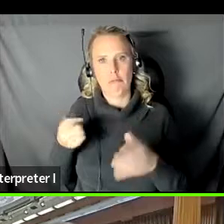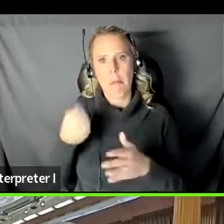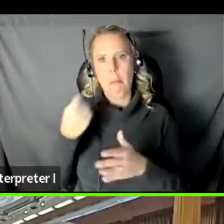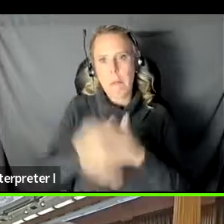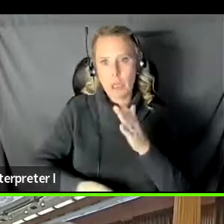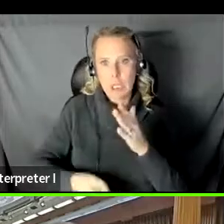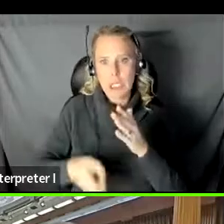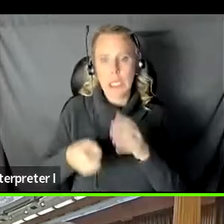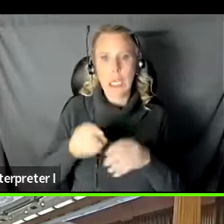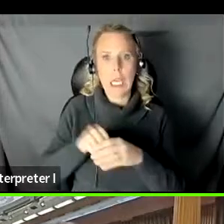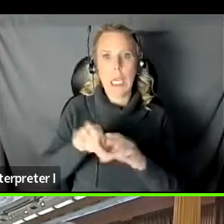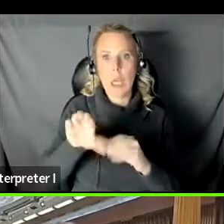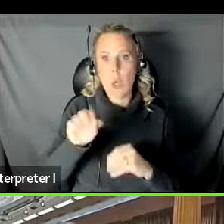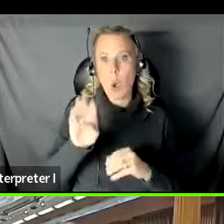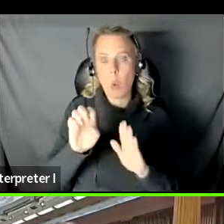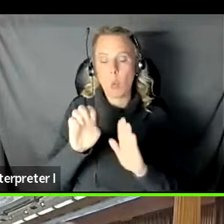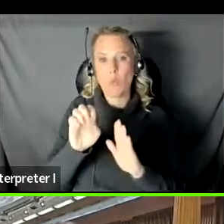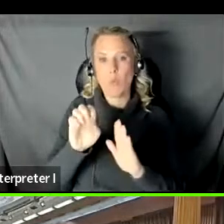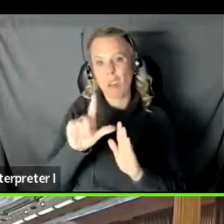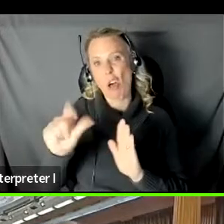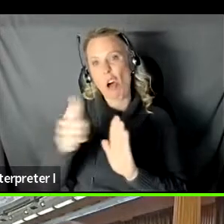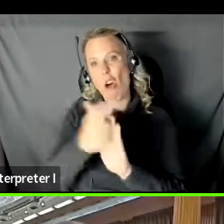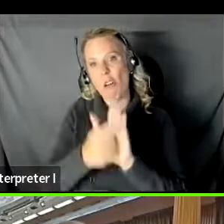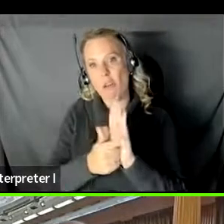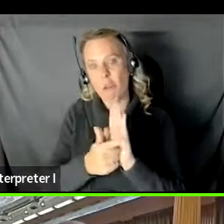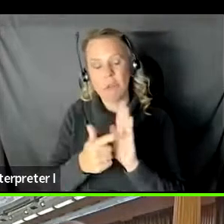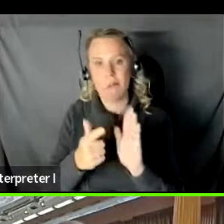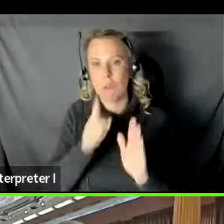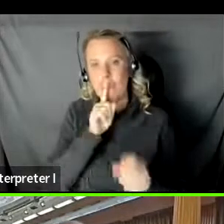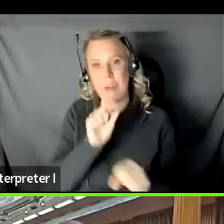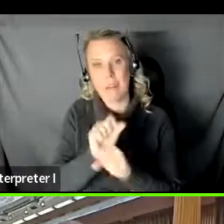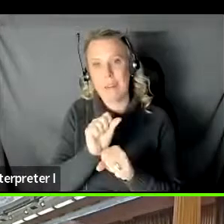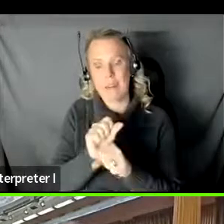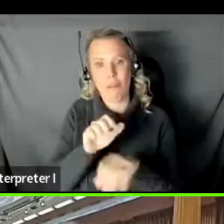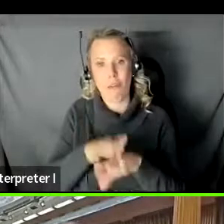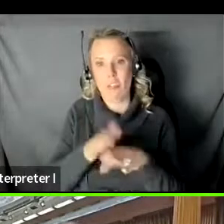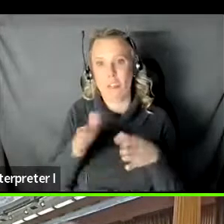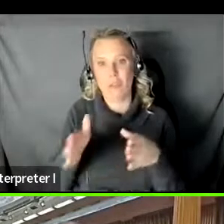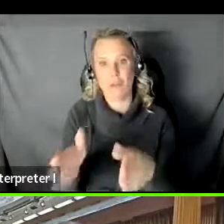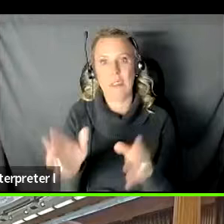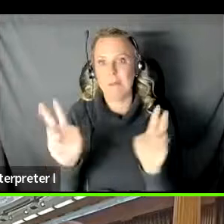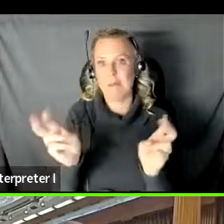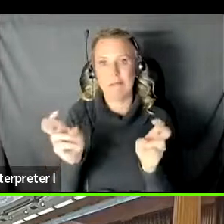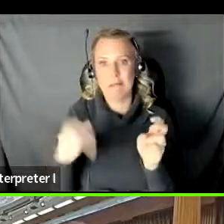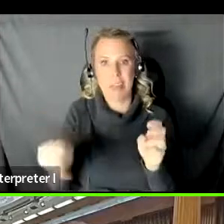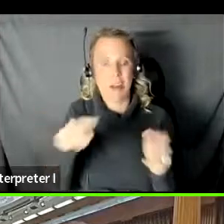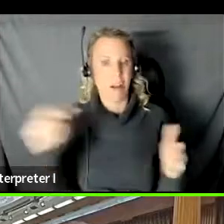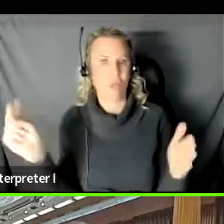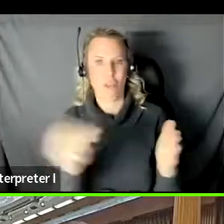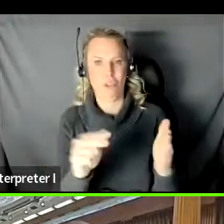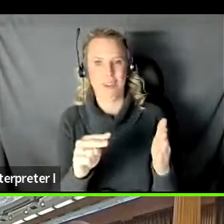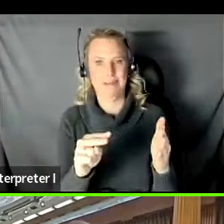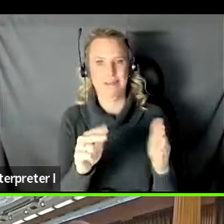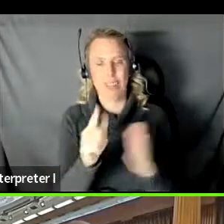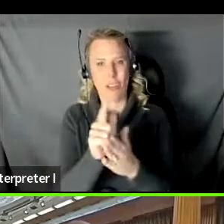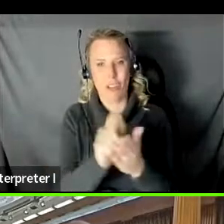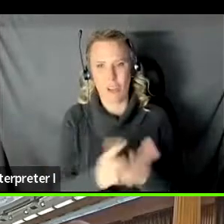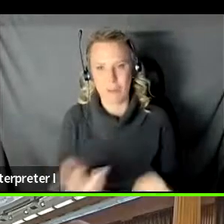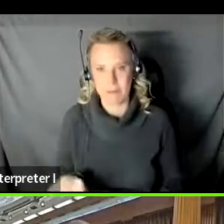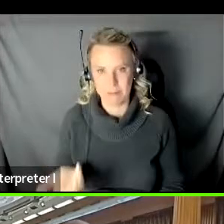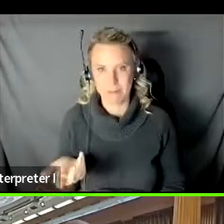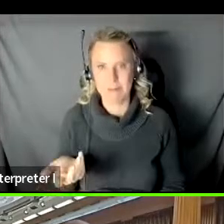penalty in our code, the reality is on the streets, they aren't. And